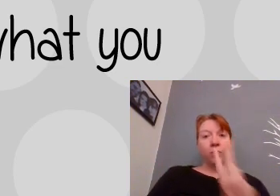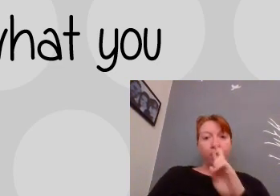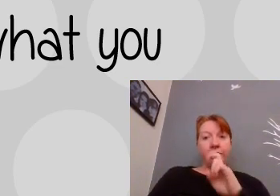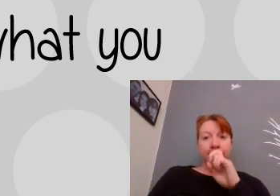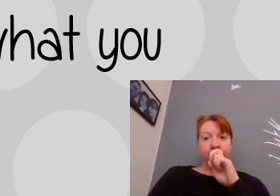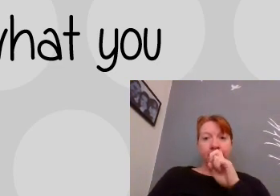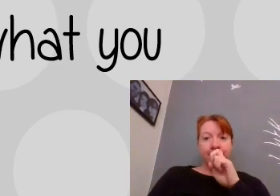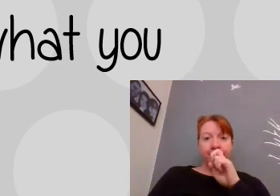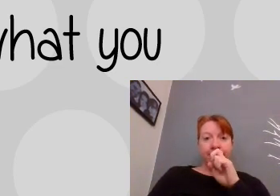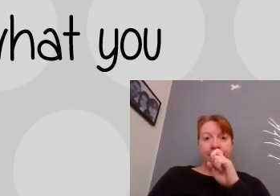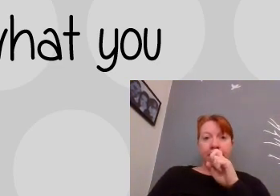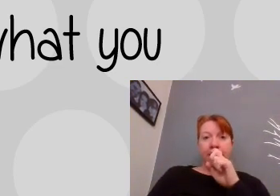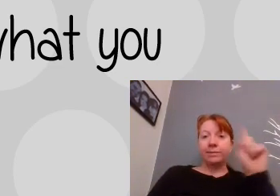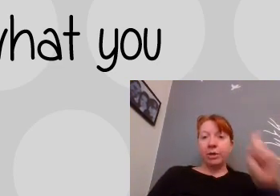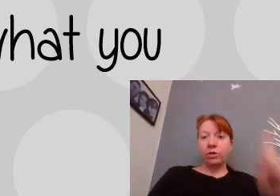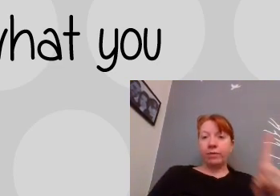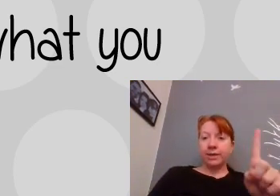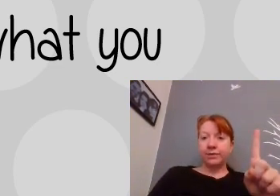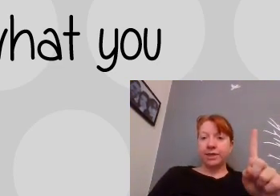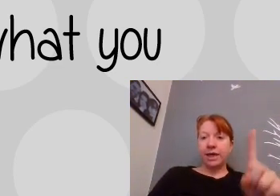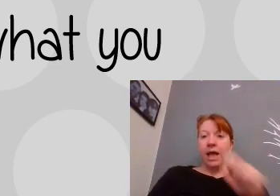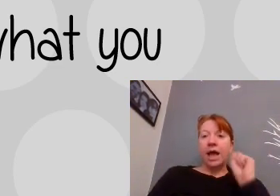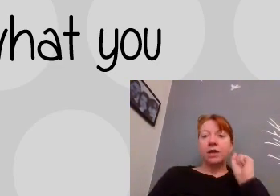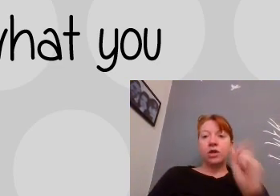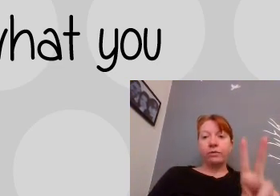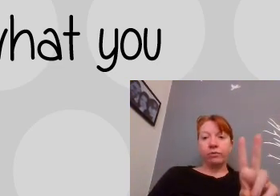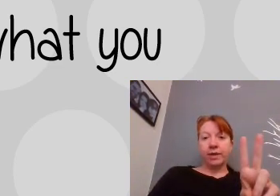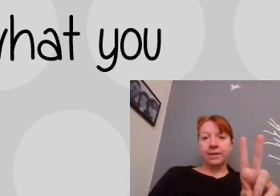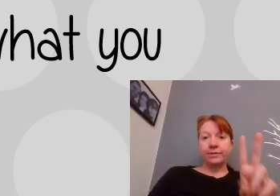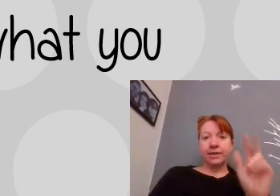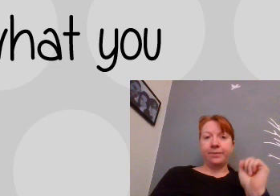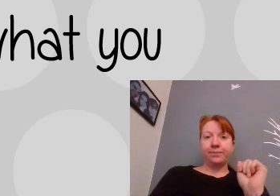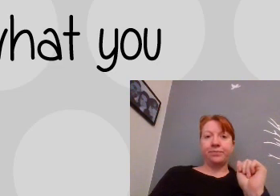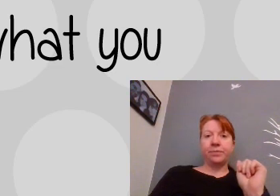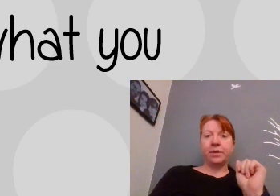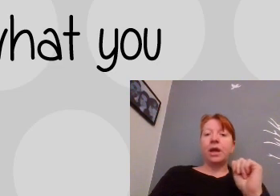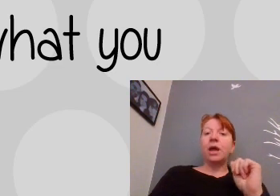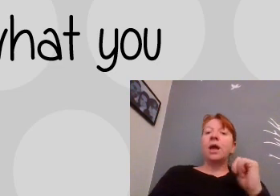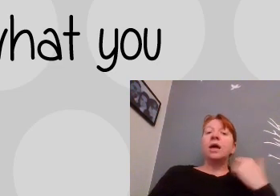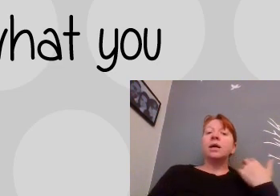discovered two theories of relativity, special relativity and general relativity.